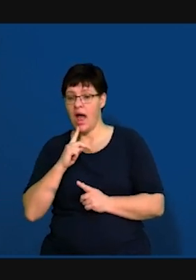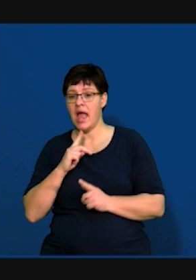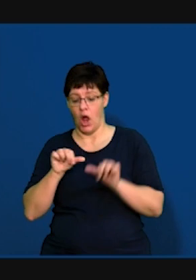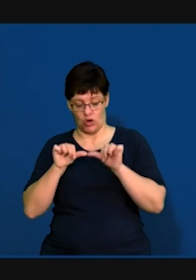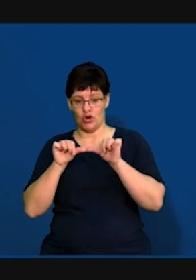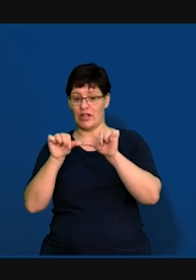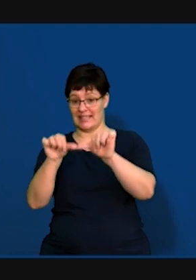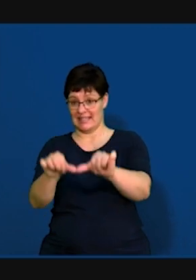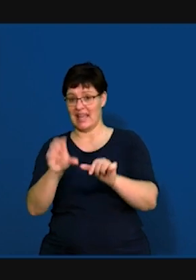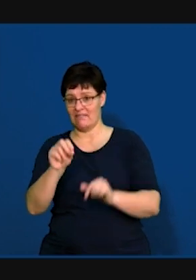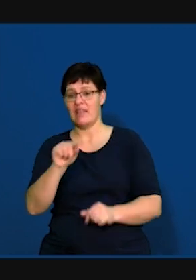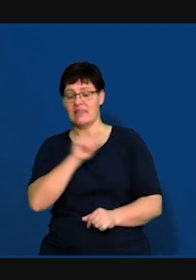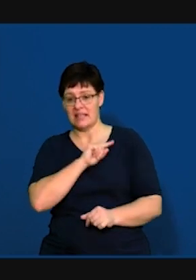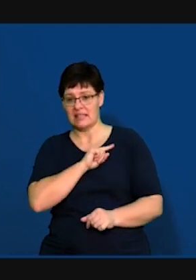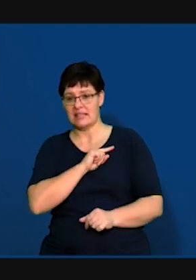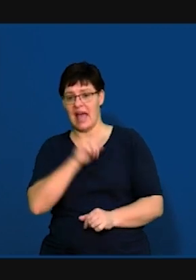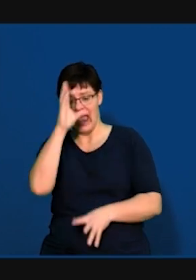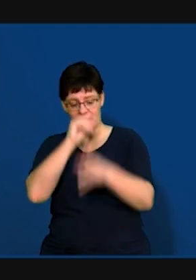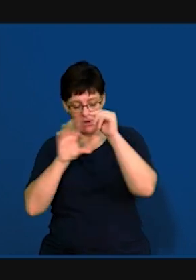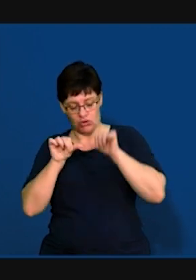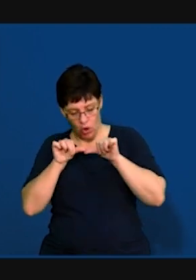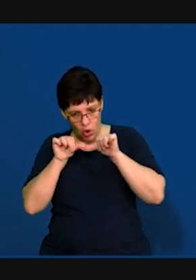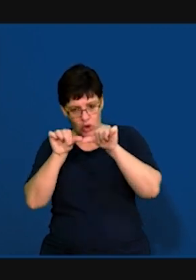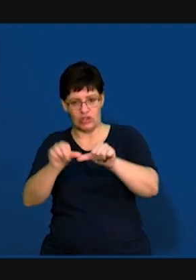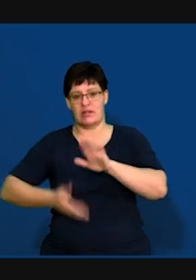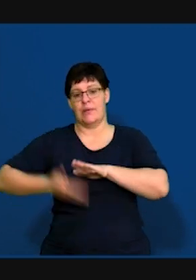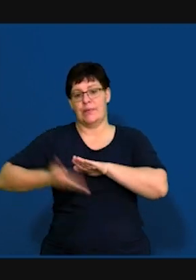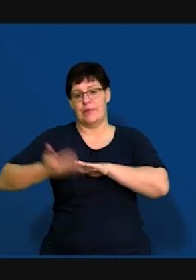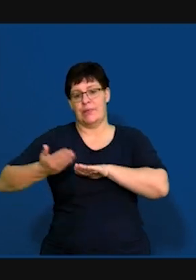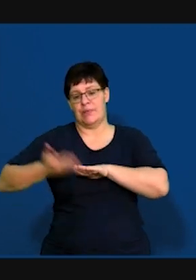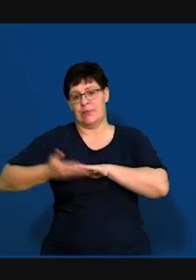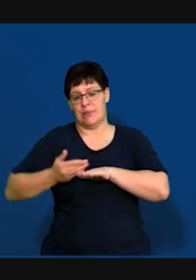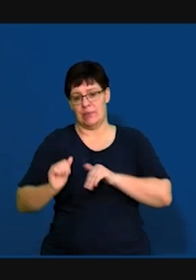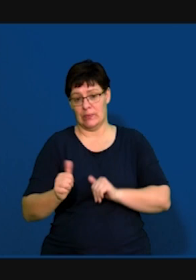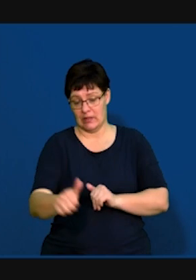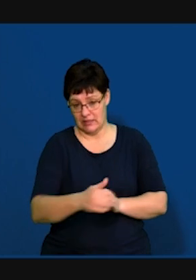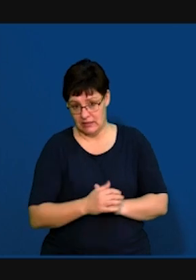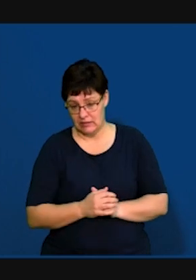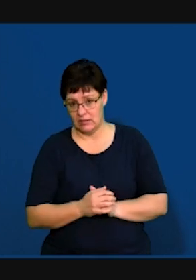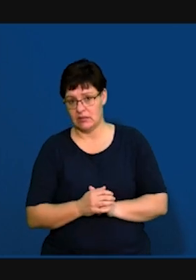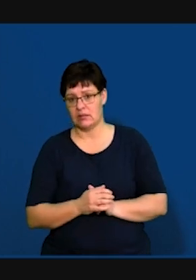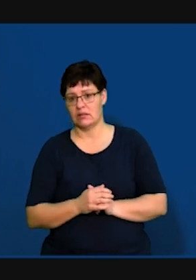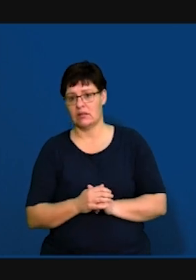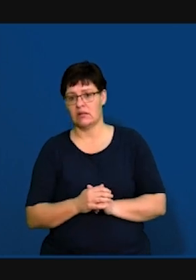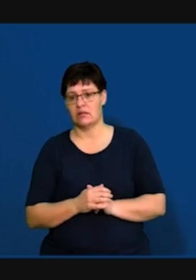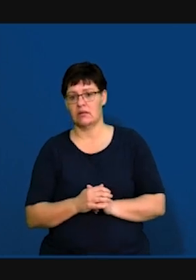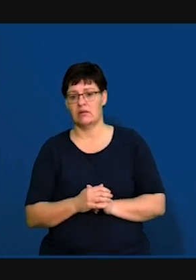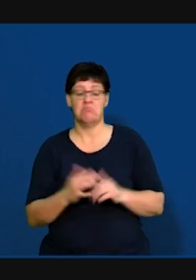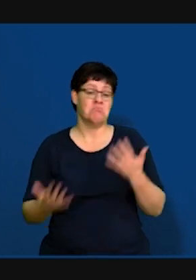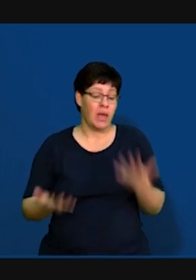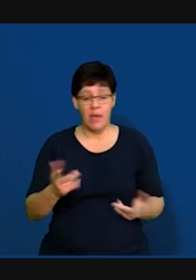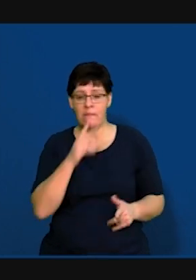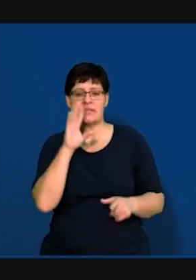we are saying that this object experiences a constant acceleration, right? Now, the examiner may ask